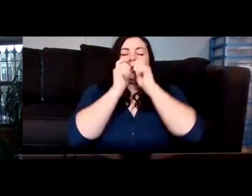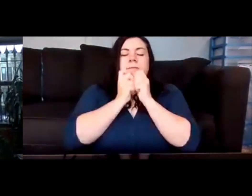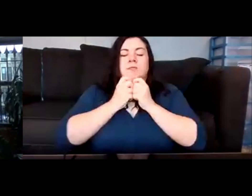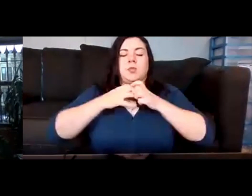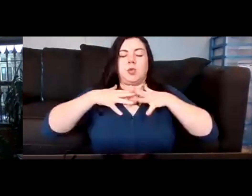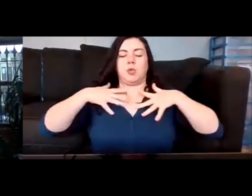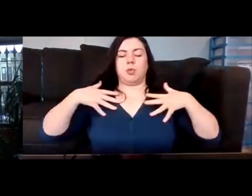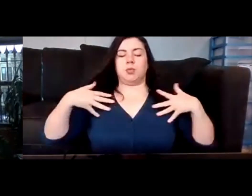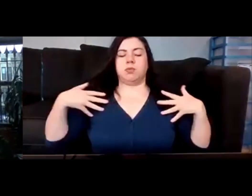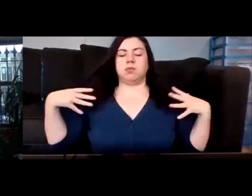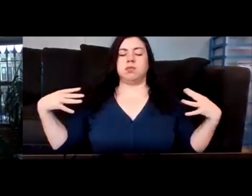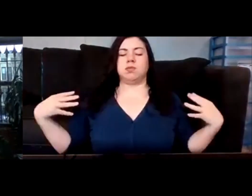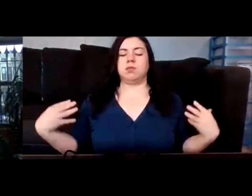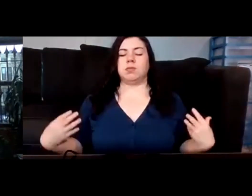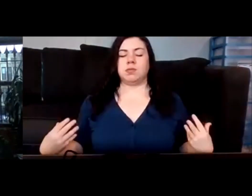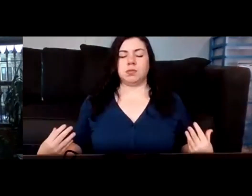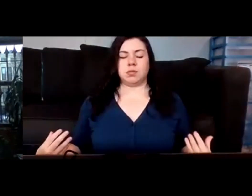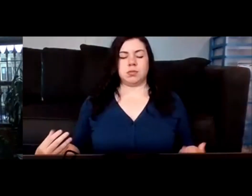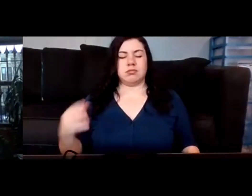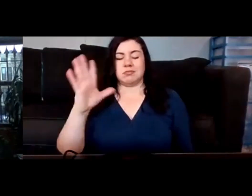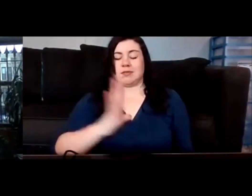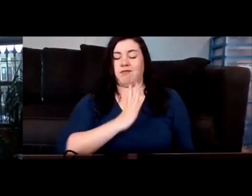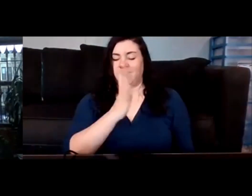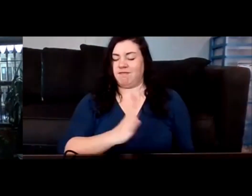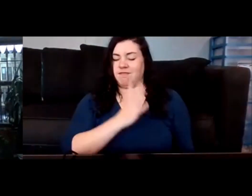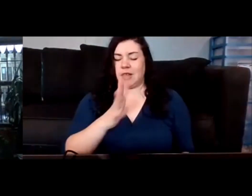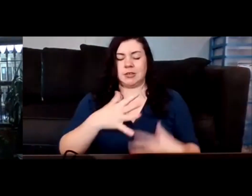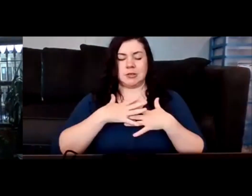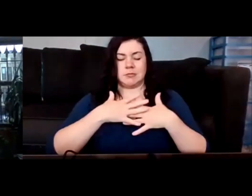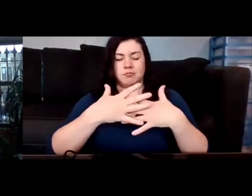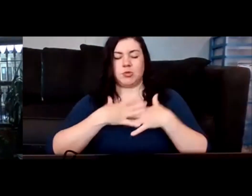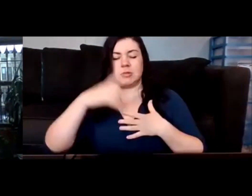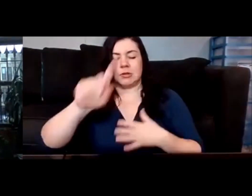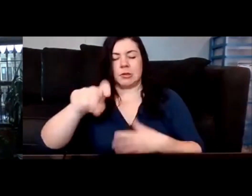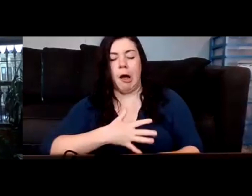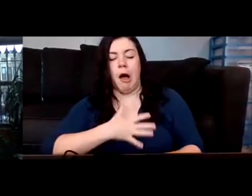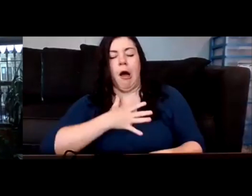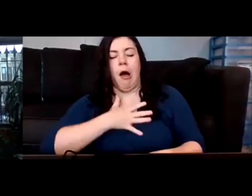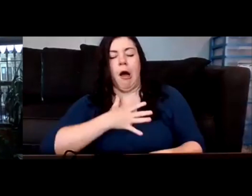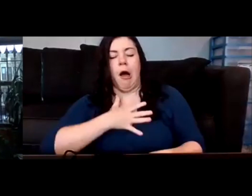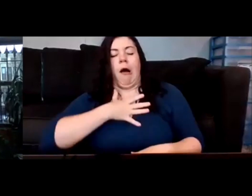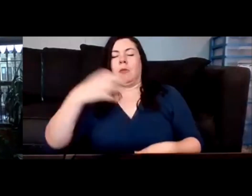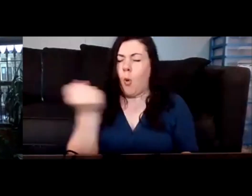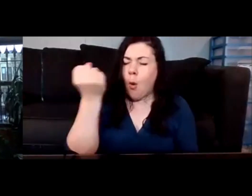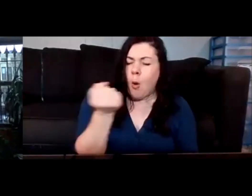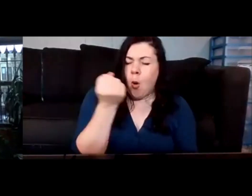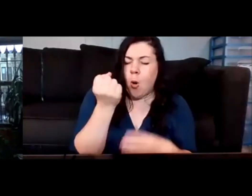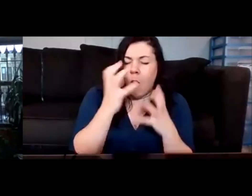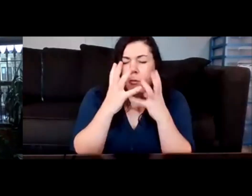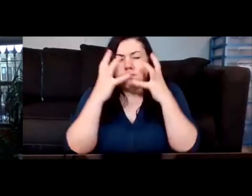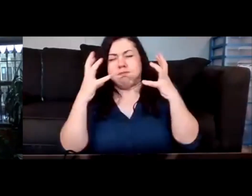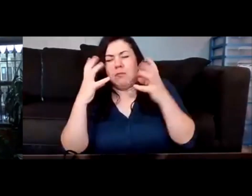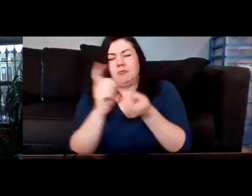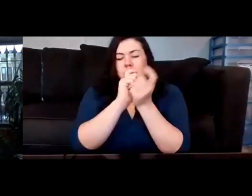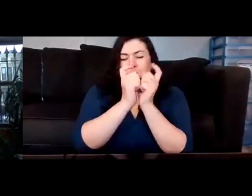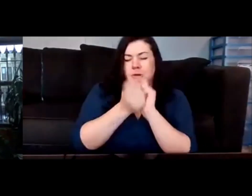And so without needing to do anything fancy to the breath, you don't have to extend it, you don't have to hold it, you don't have to change it,